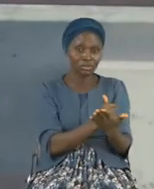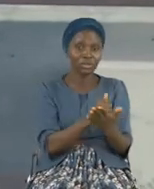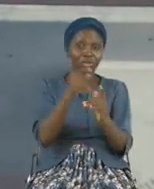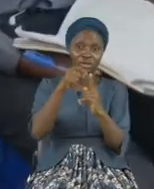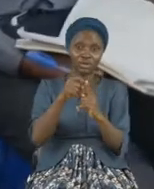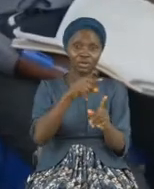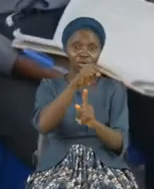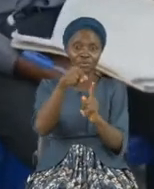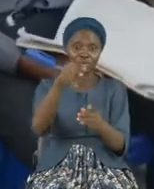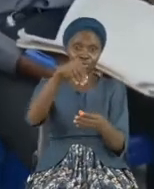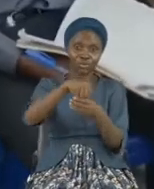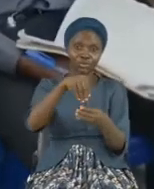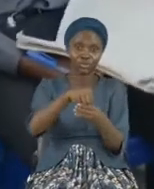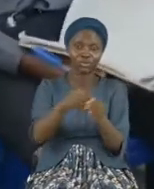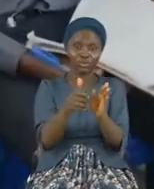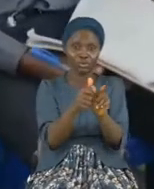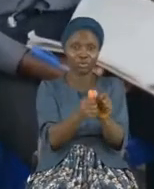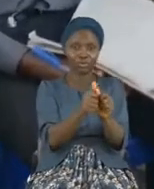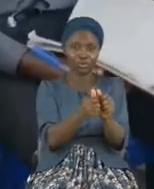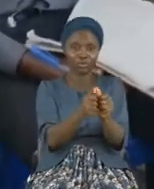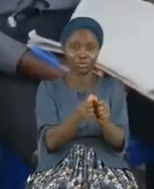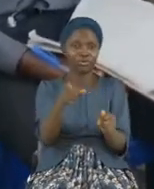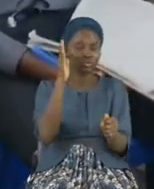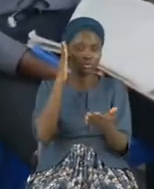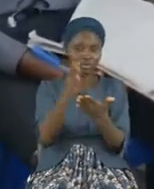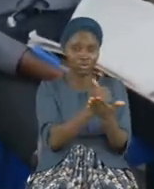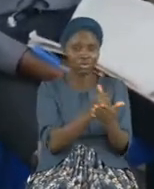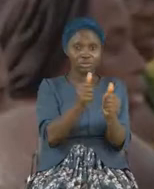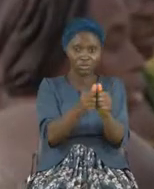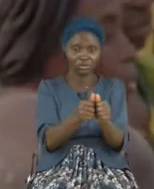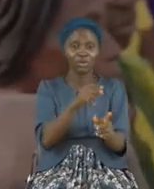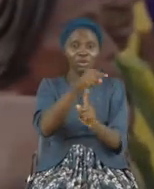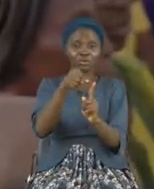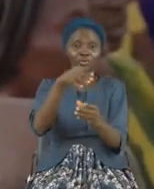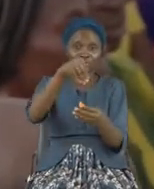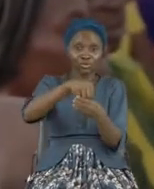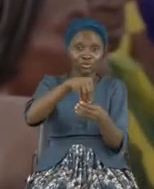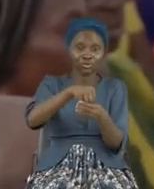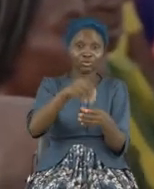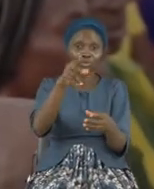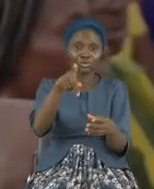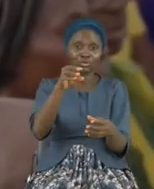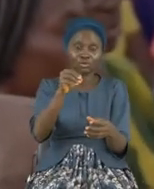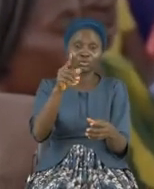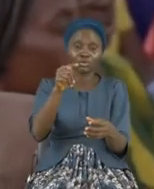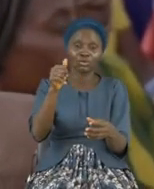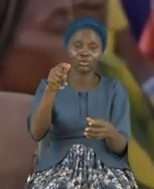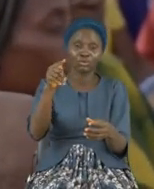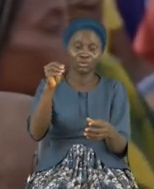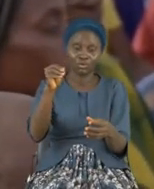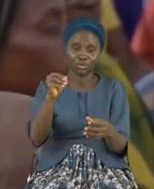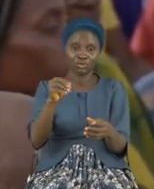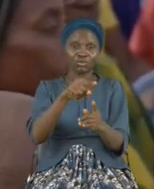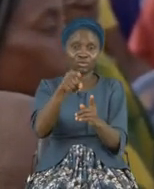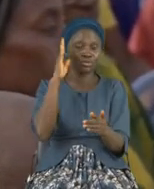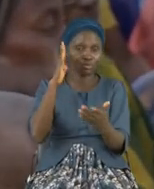me. When you sow potato, tell me. Now, when you sow money, you